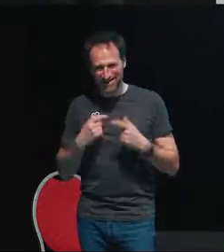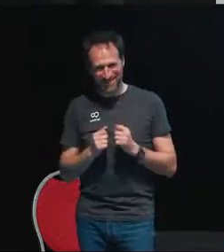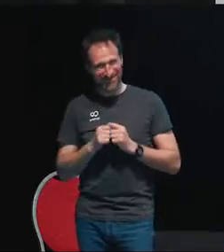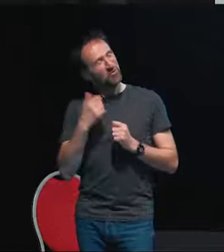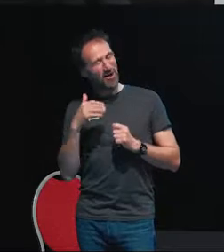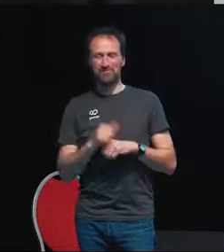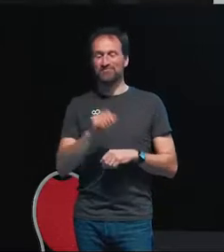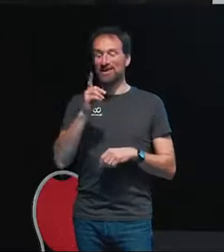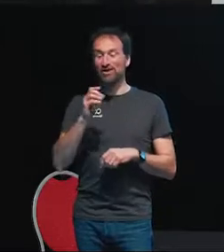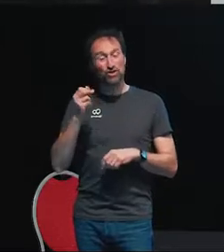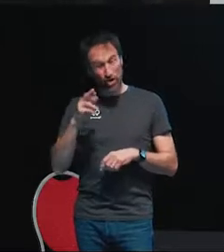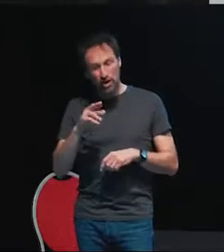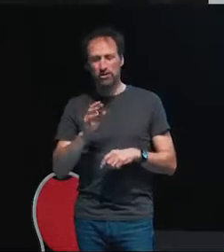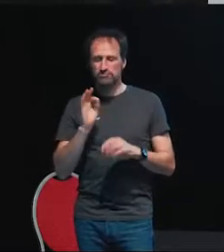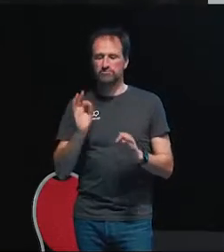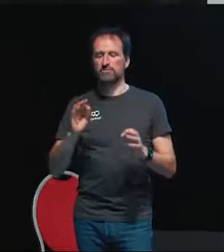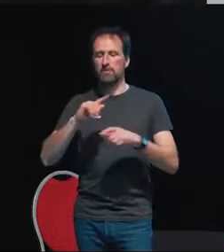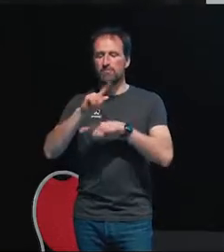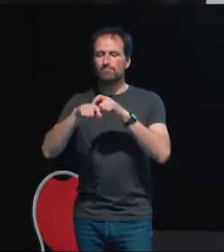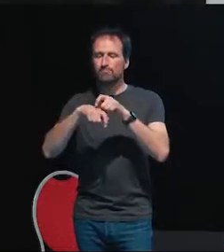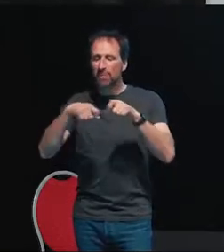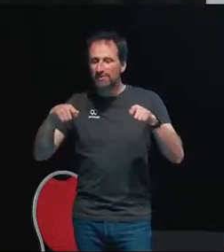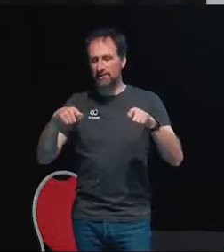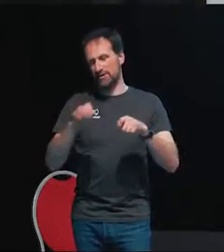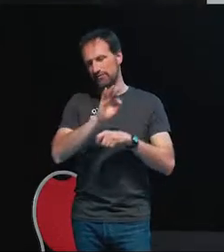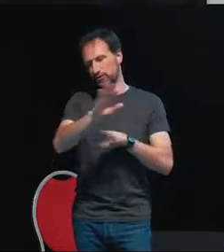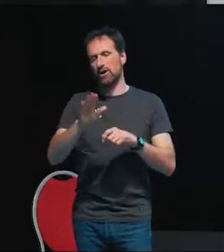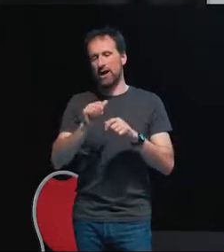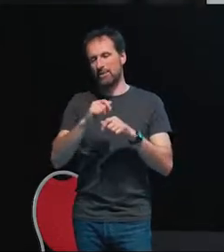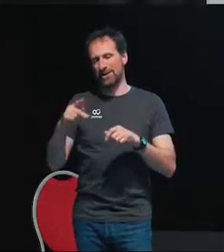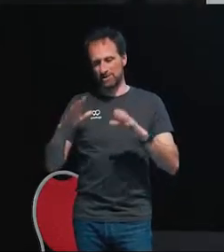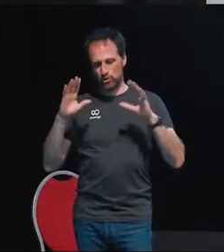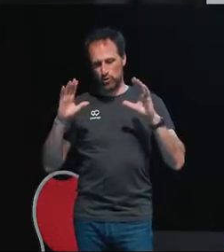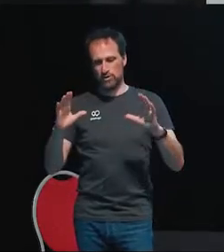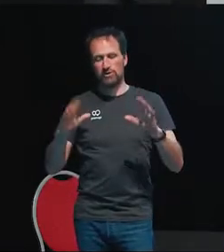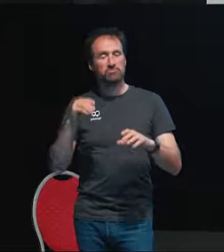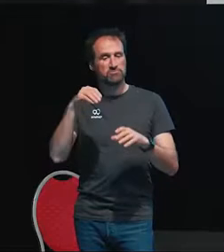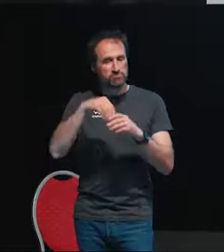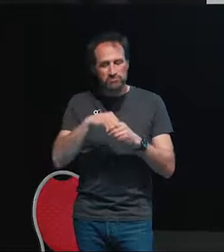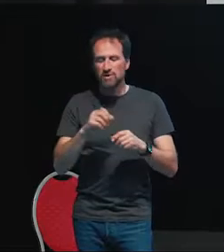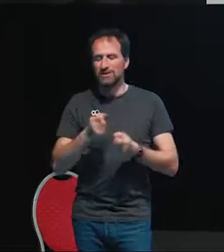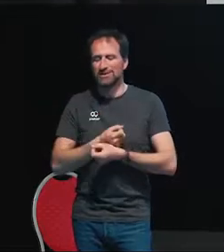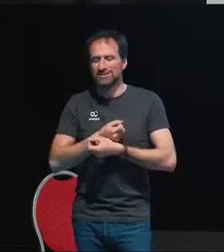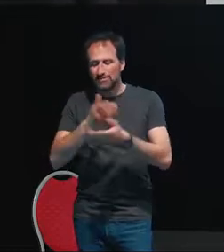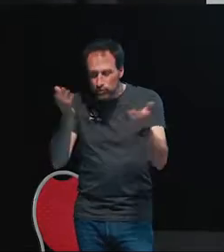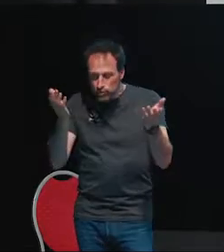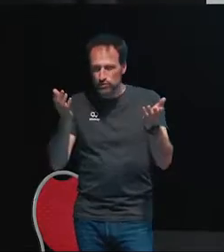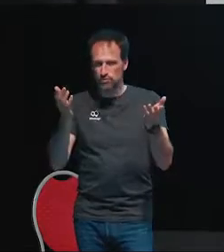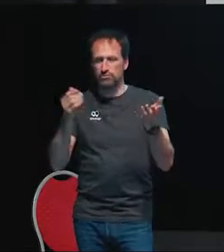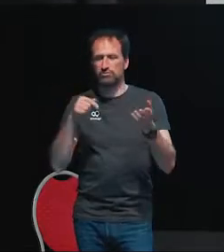in a way you can distribute it and what's neat about this as developers we can read our dockerfile we can ship it and